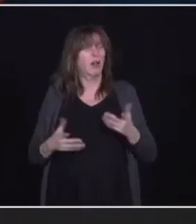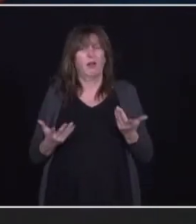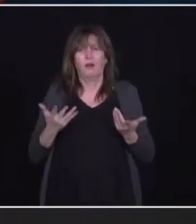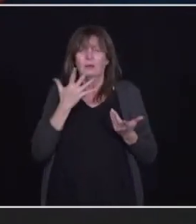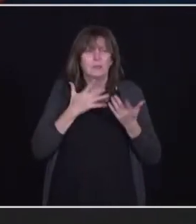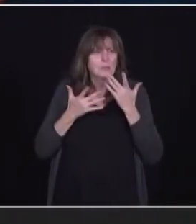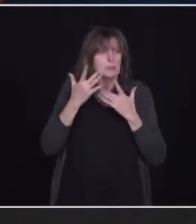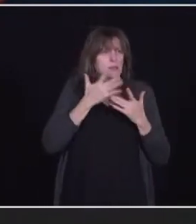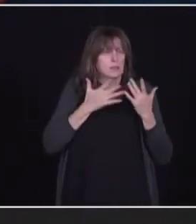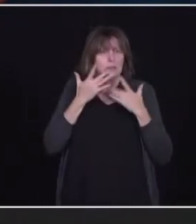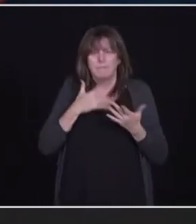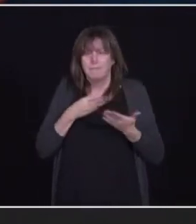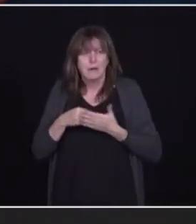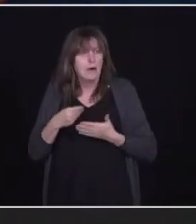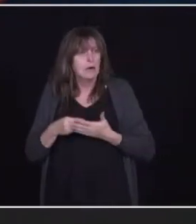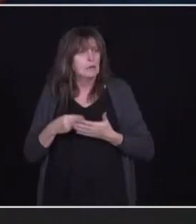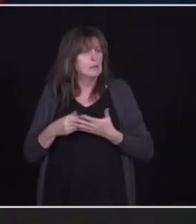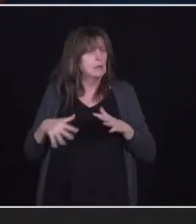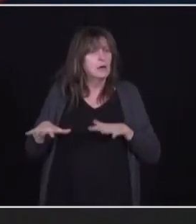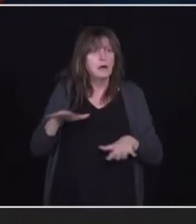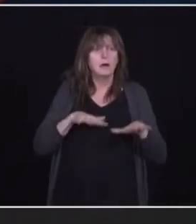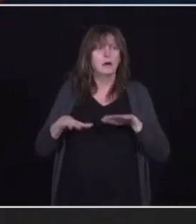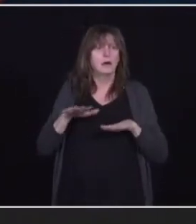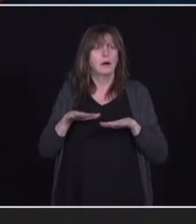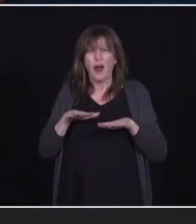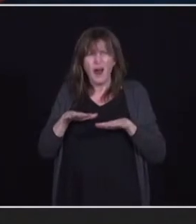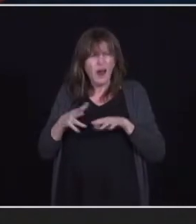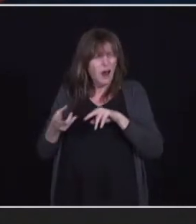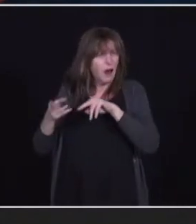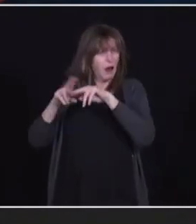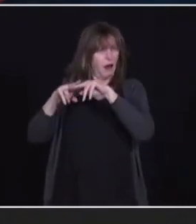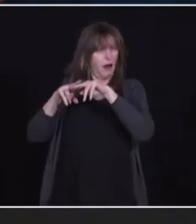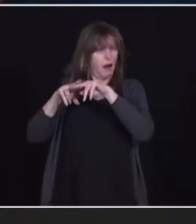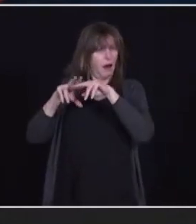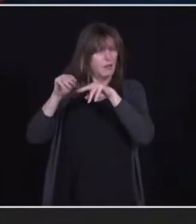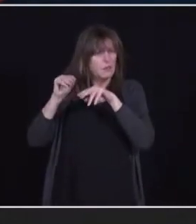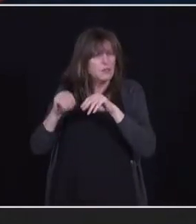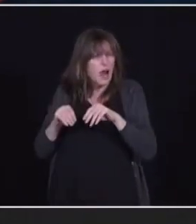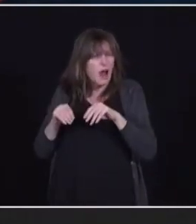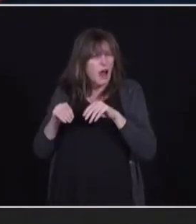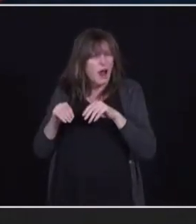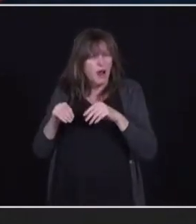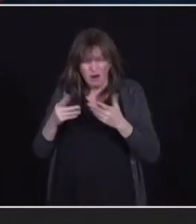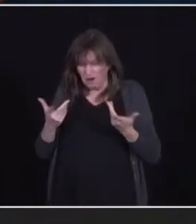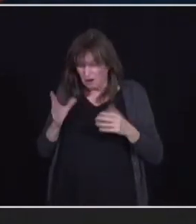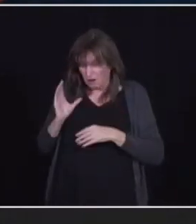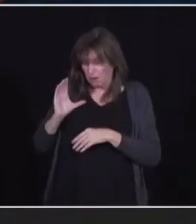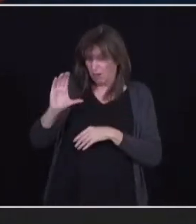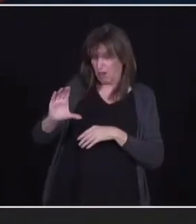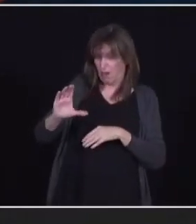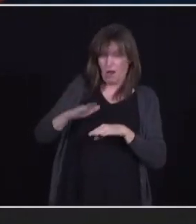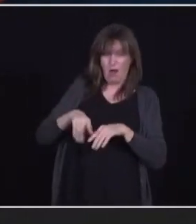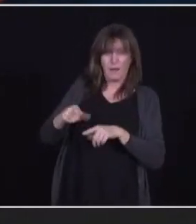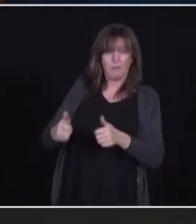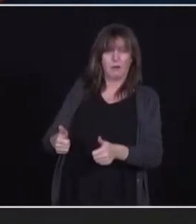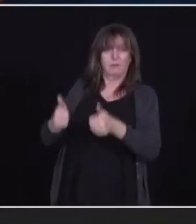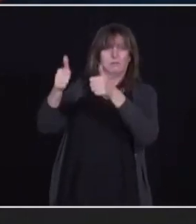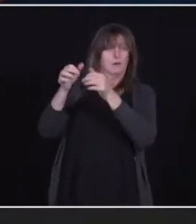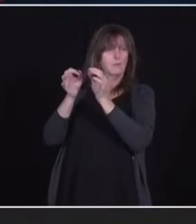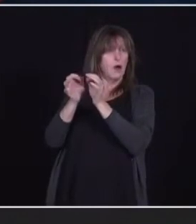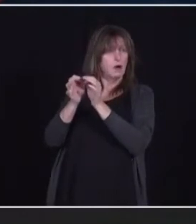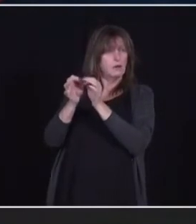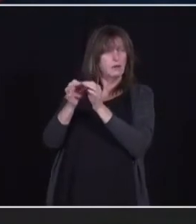and you want to throw a 30% cost of living increase onto the backs of the people that are working, and be it